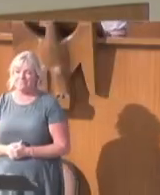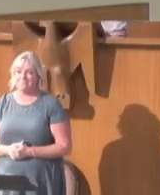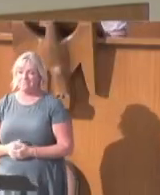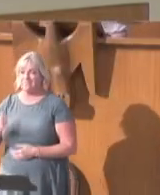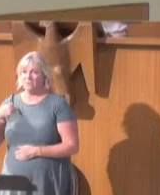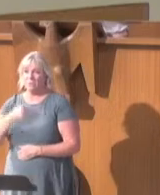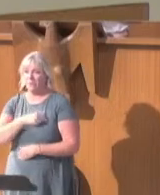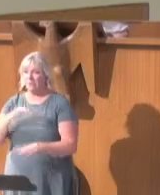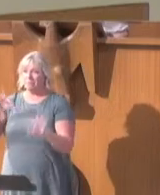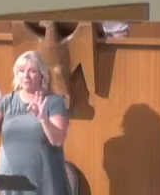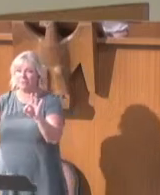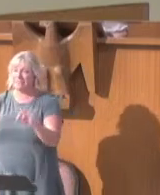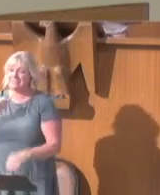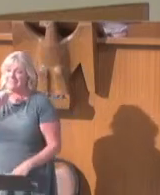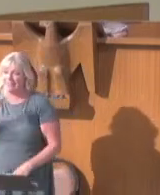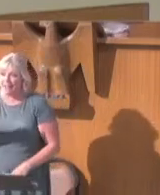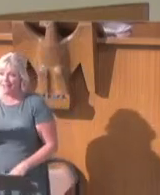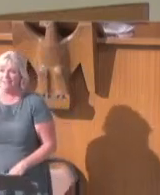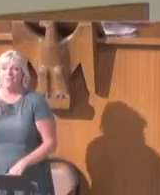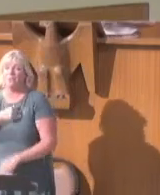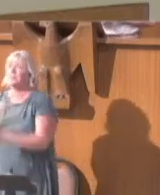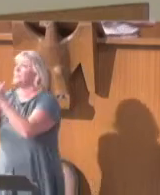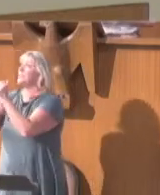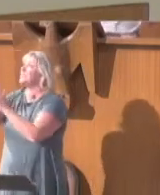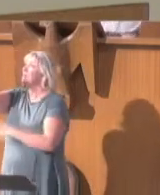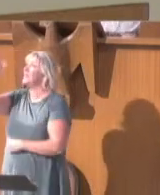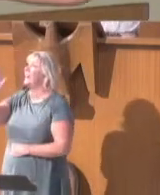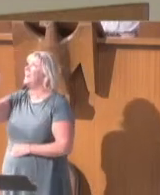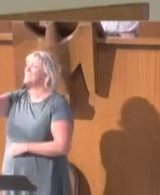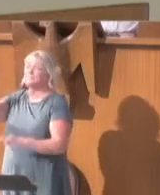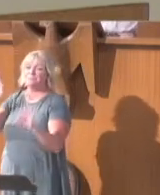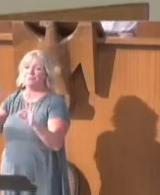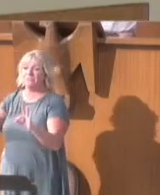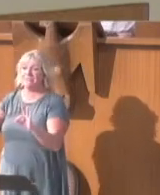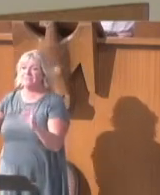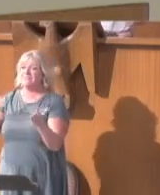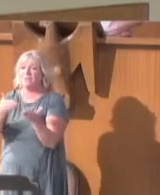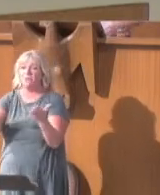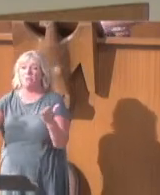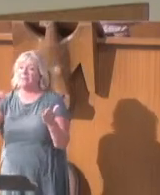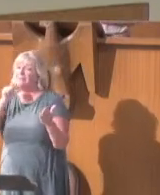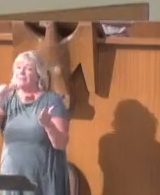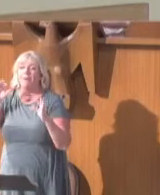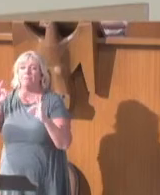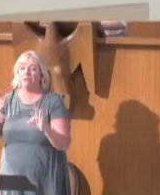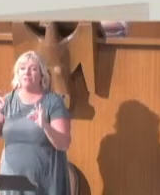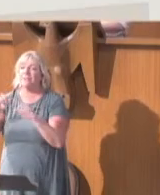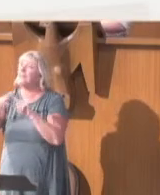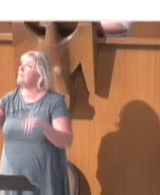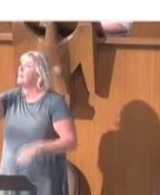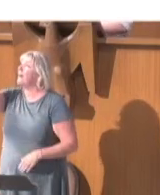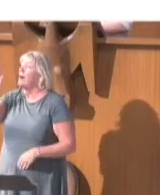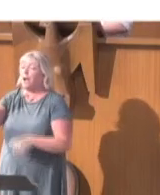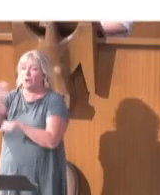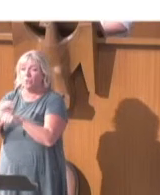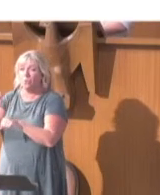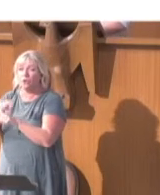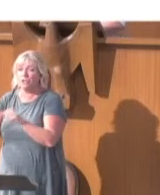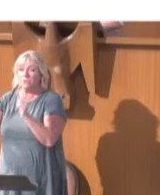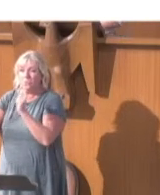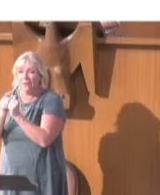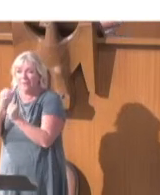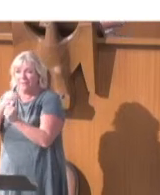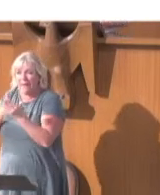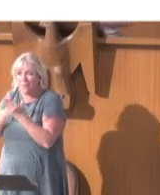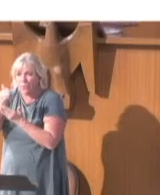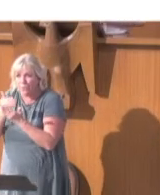not perfect, but we worship a perfect God. We are not perfect, but God works with and through